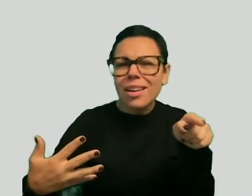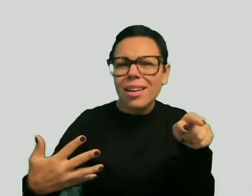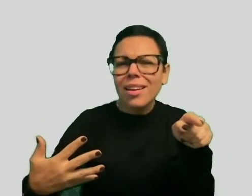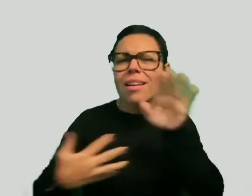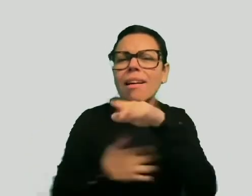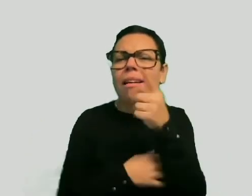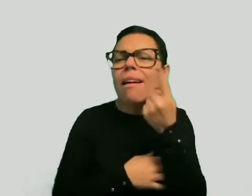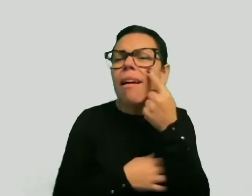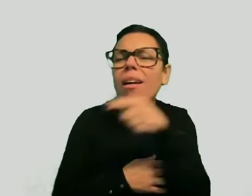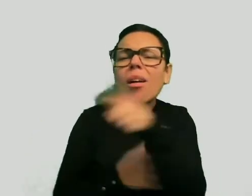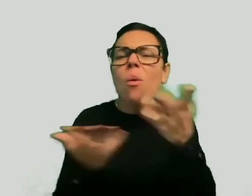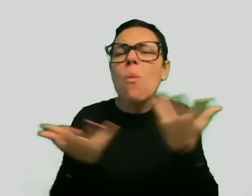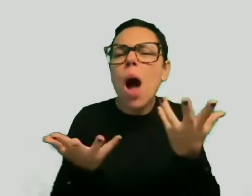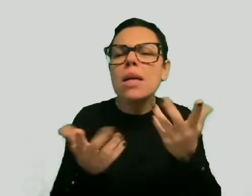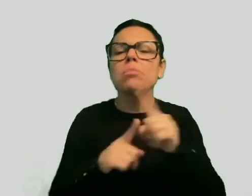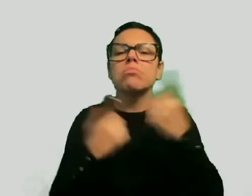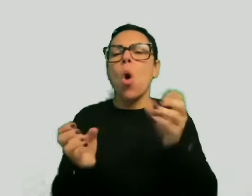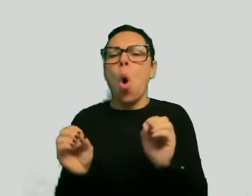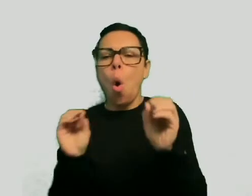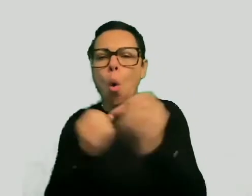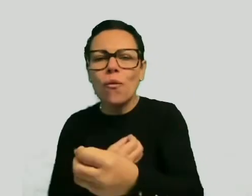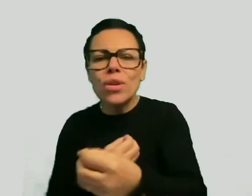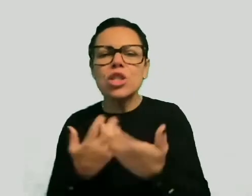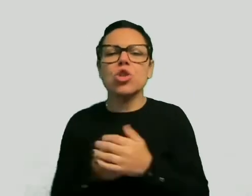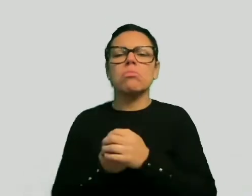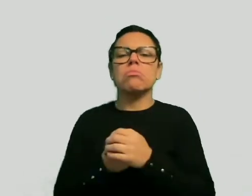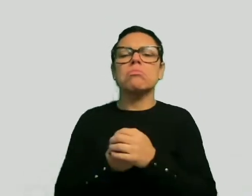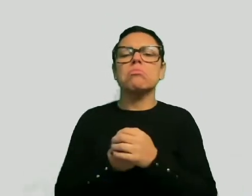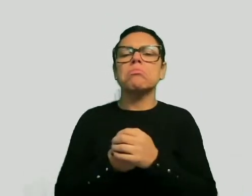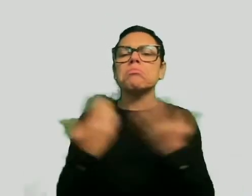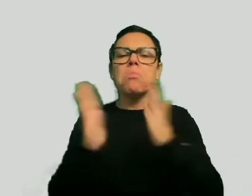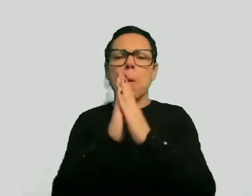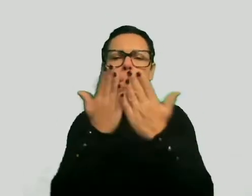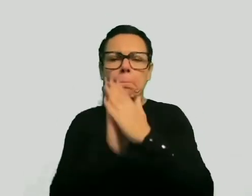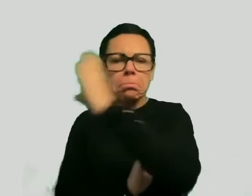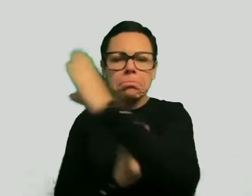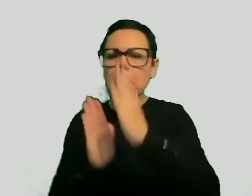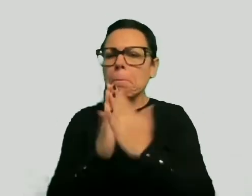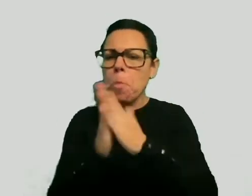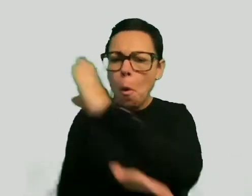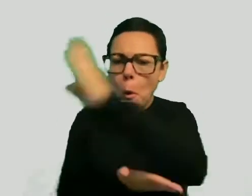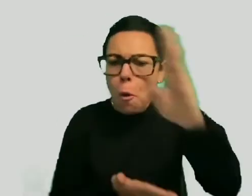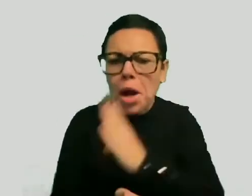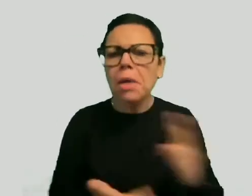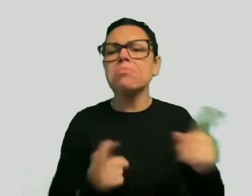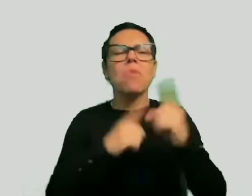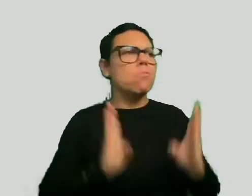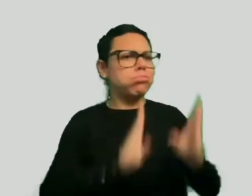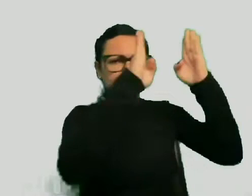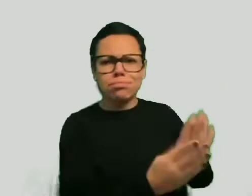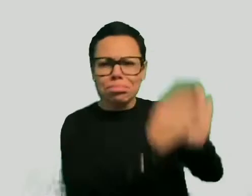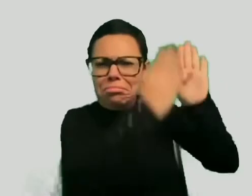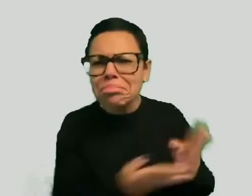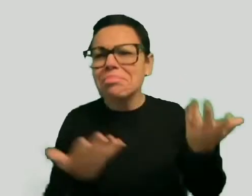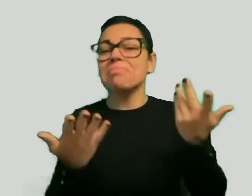a curtain, that must be you then. Plants, that's definitely not here. Yeah, could be. My